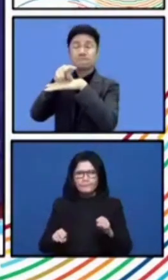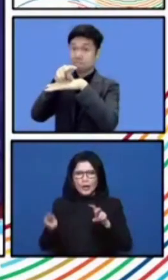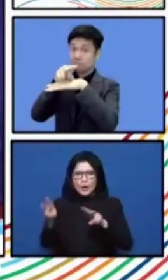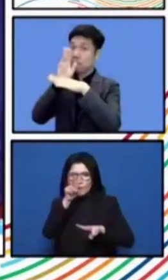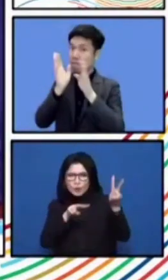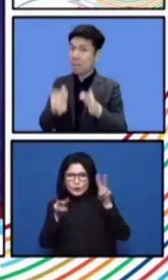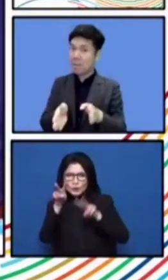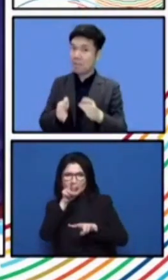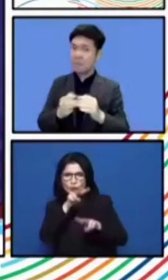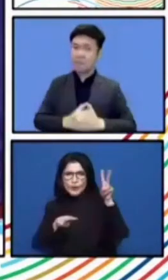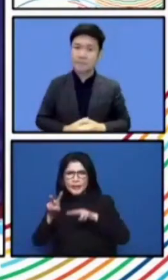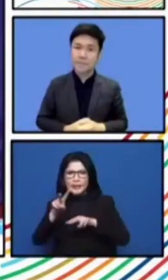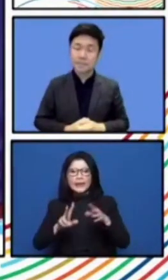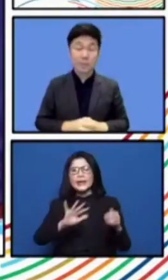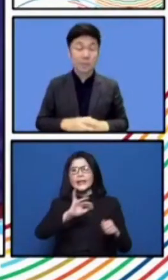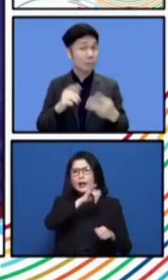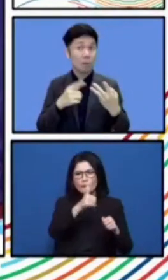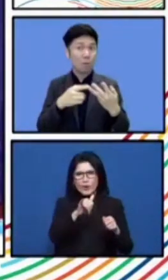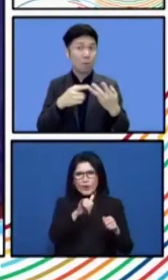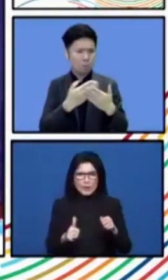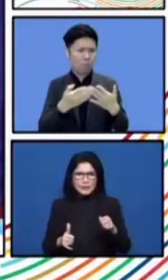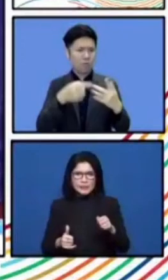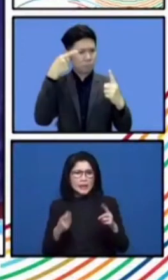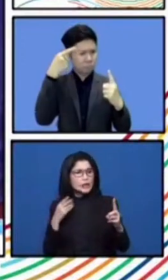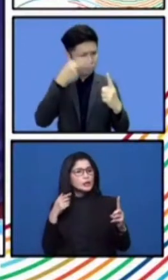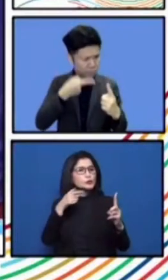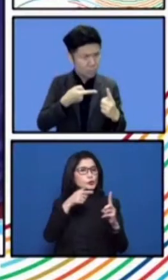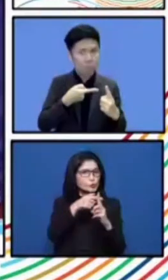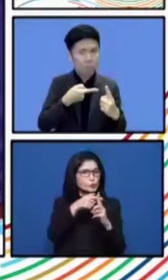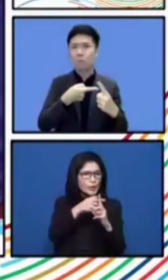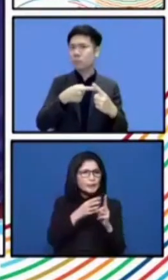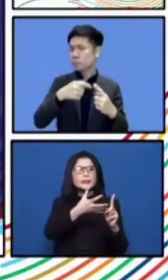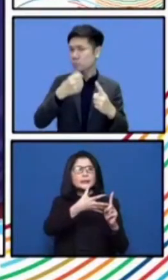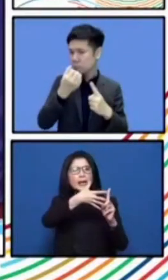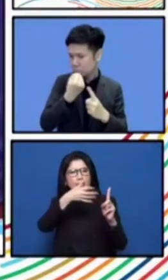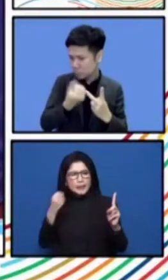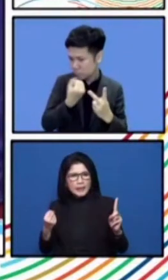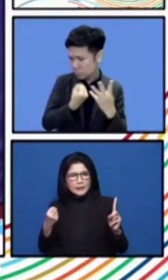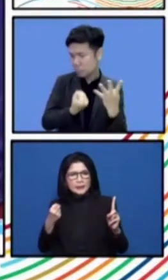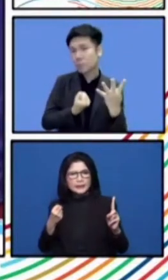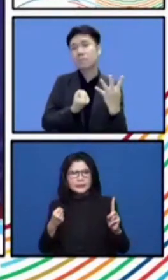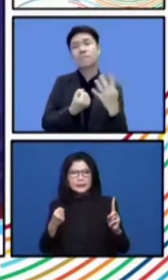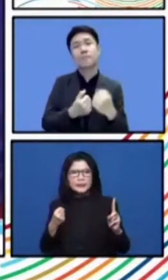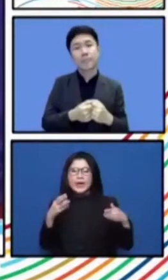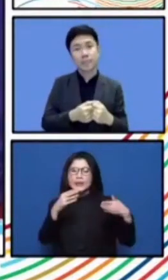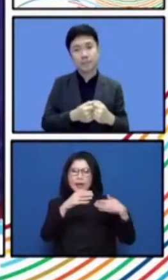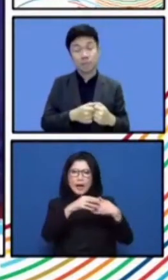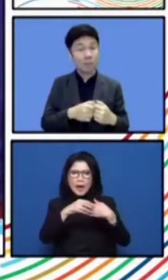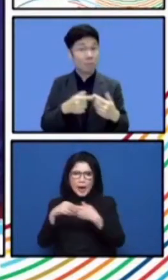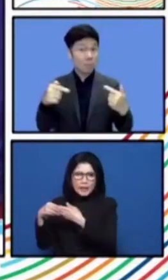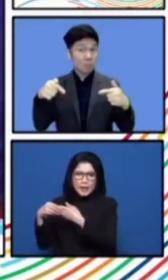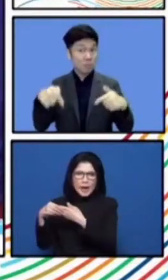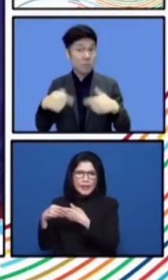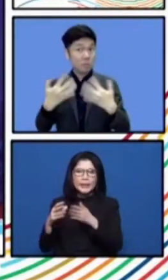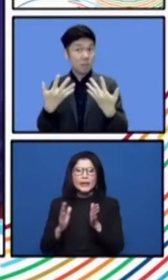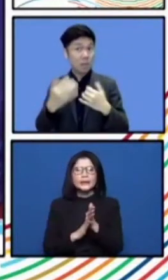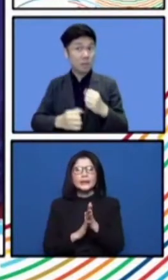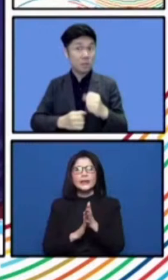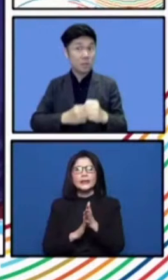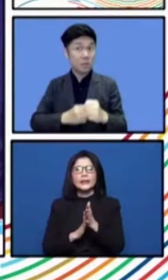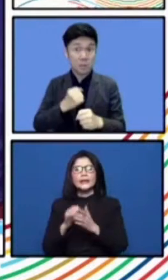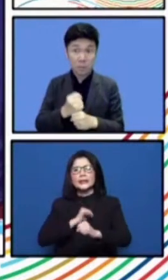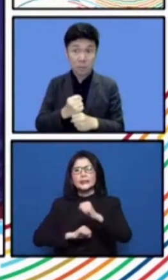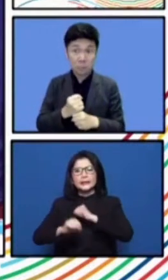goals the targets the the activities of the um that decade can be constantly reviewed and make sure